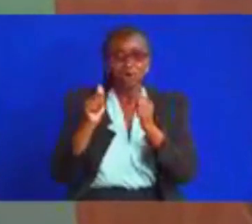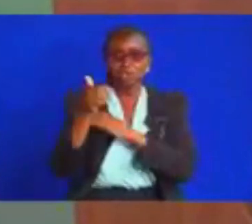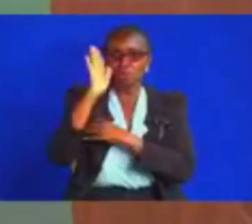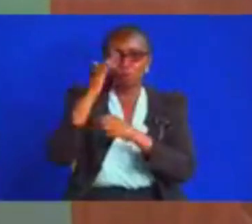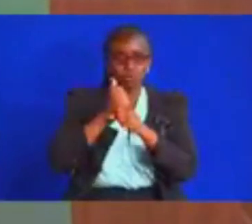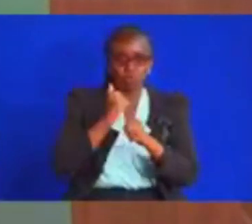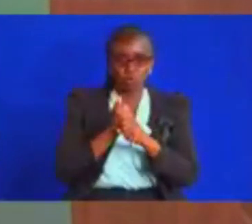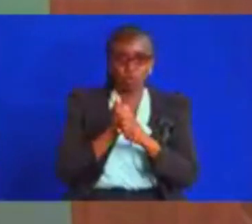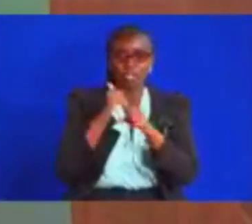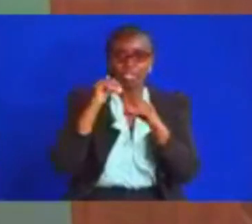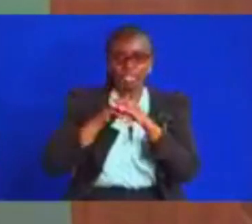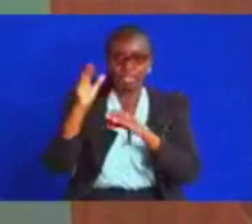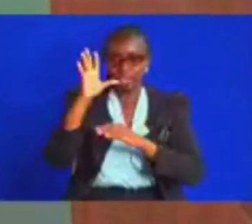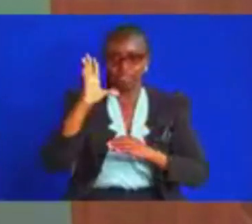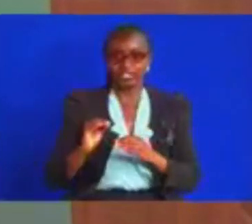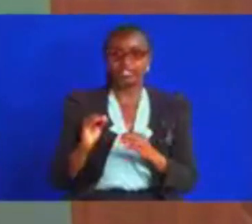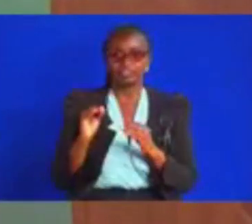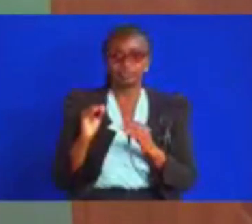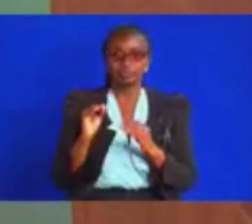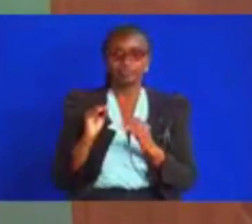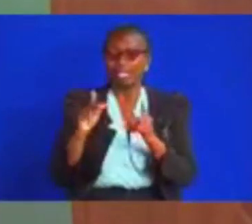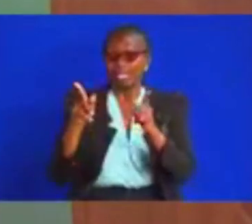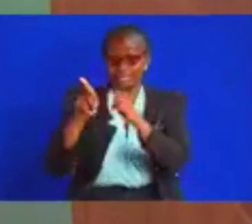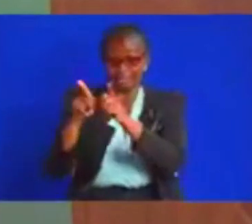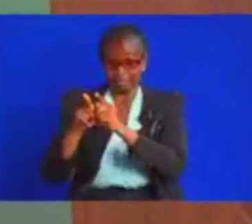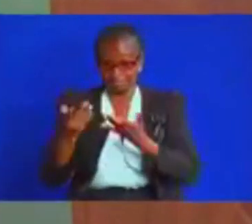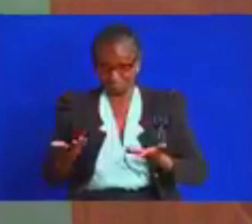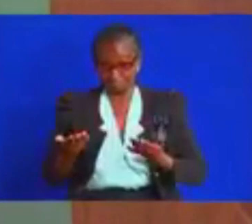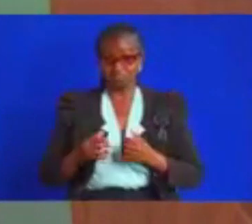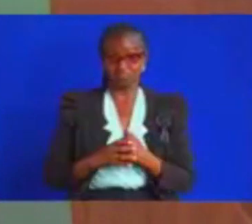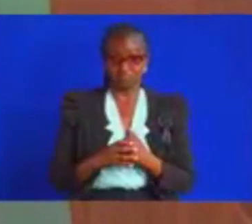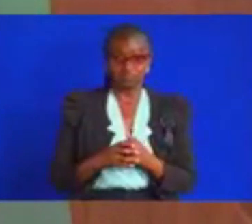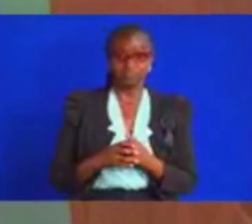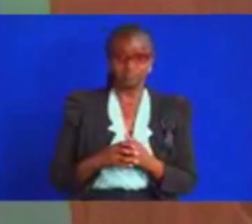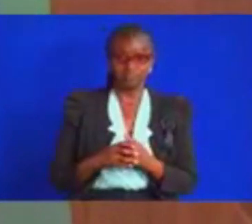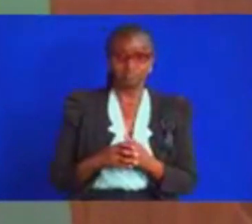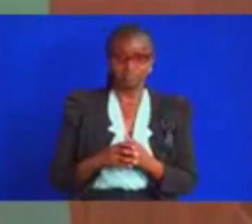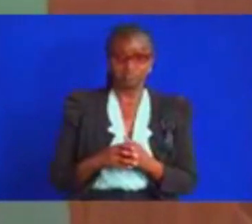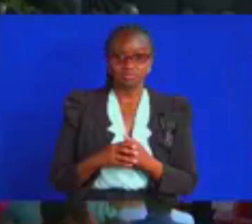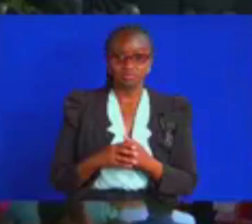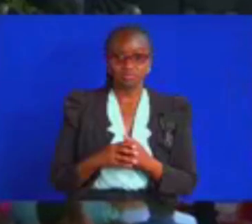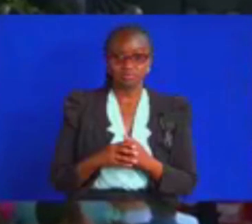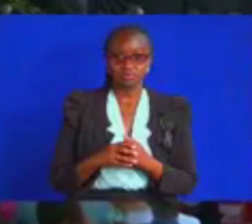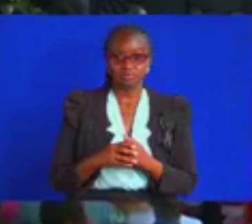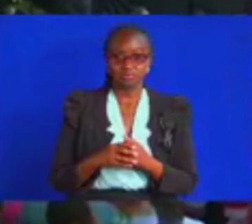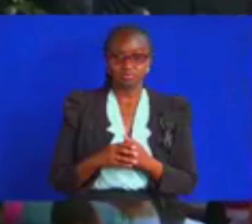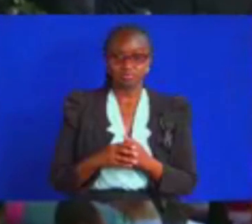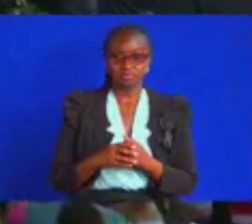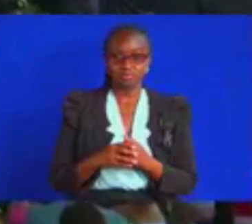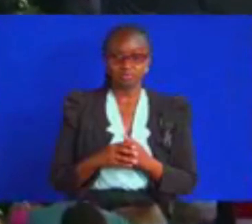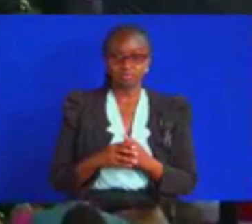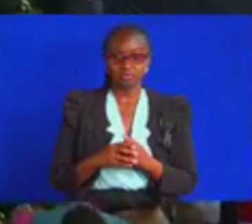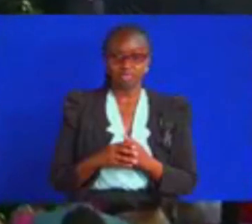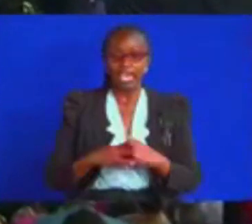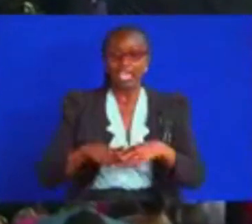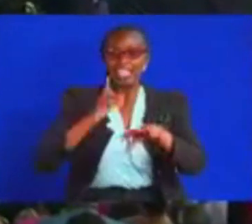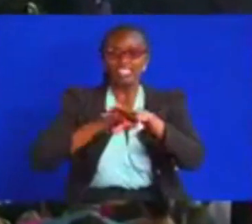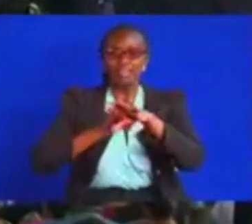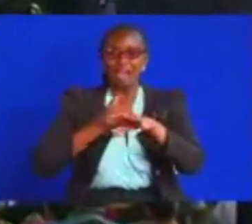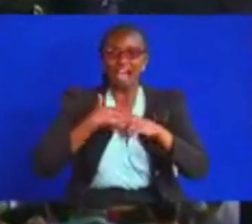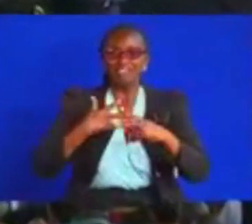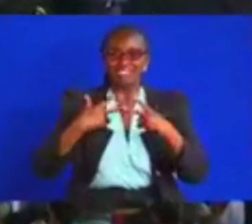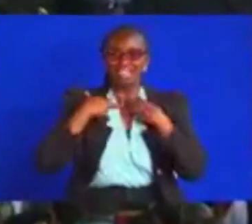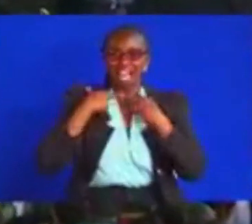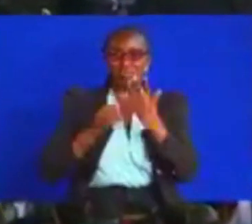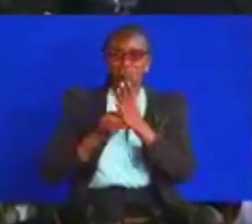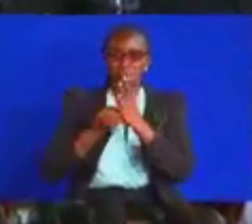through Africa. However, the deficiency in growth and